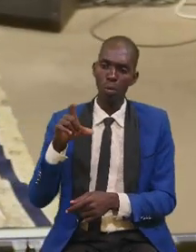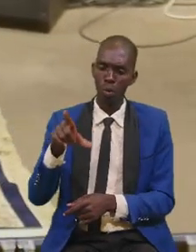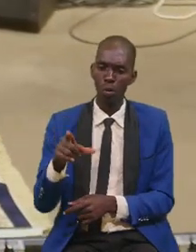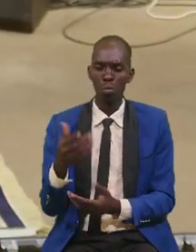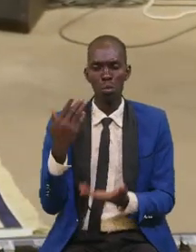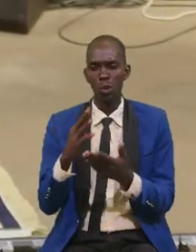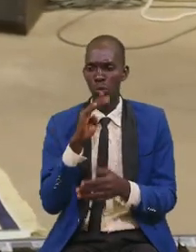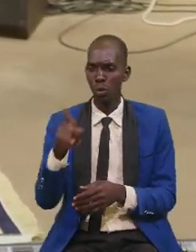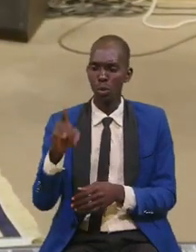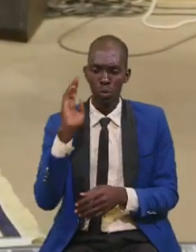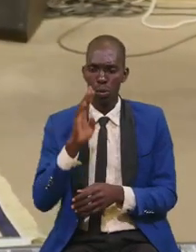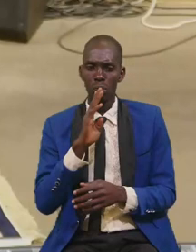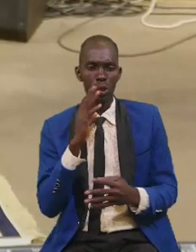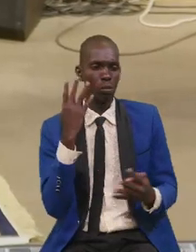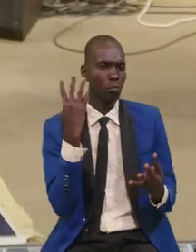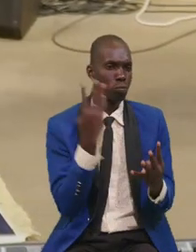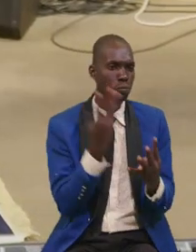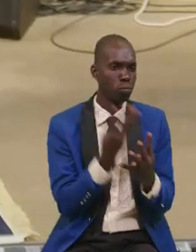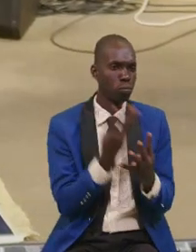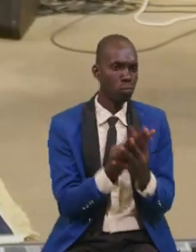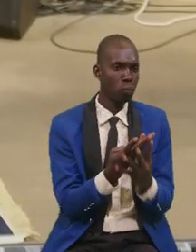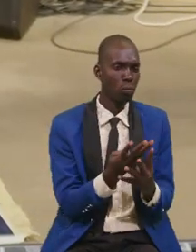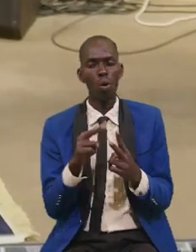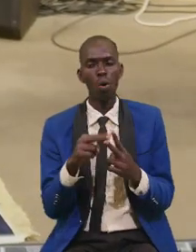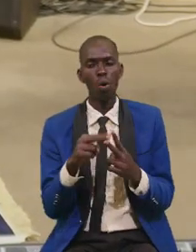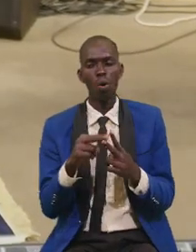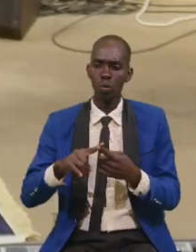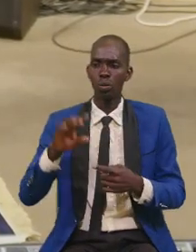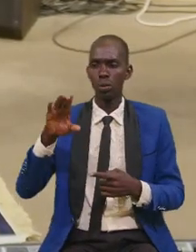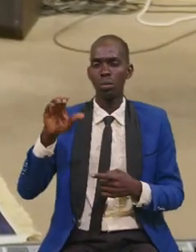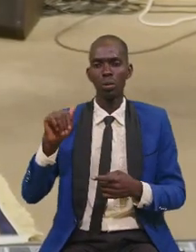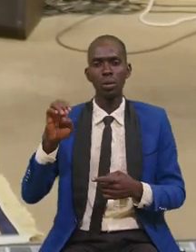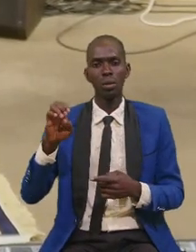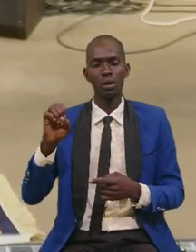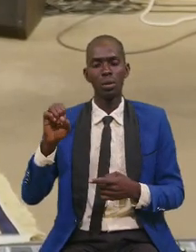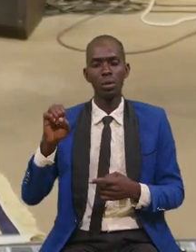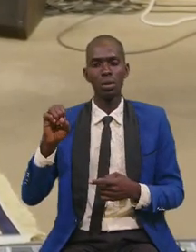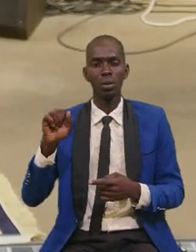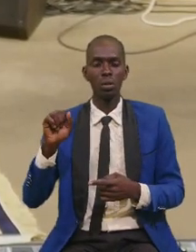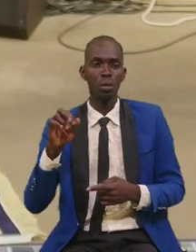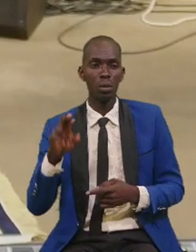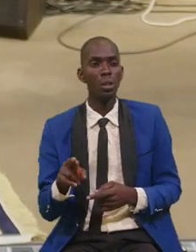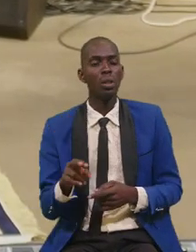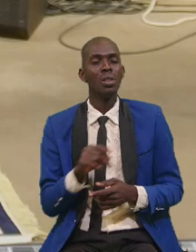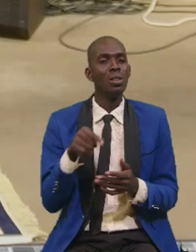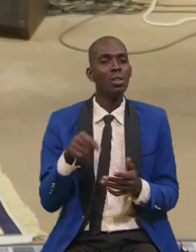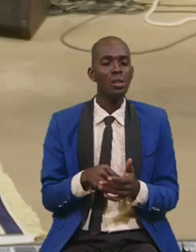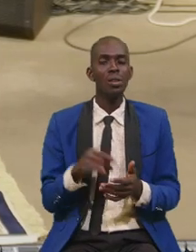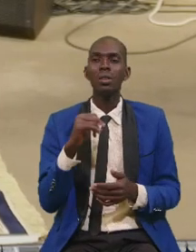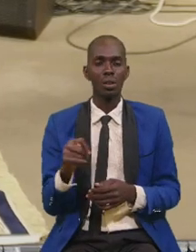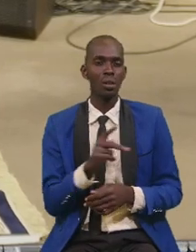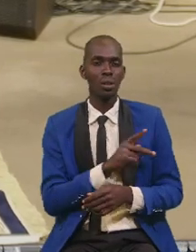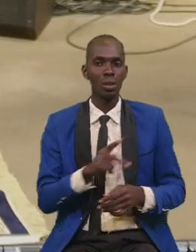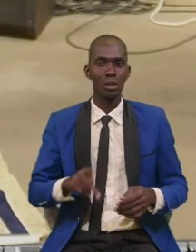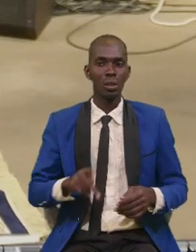send him to Caesar. This is a king that, you know, they were hearing him, they expected him to defend himself so that he will not